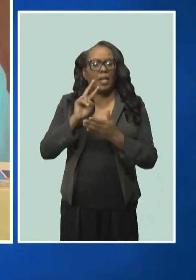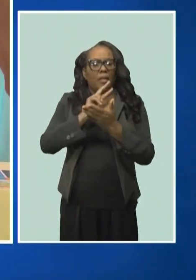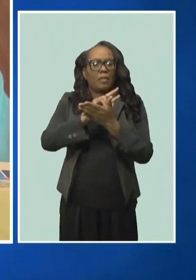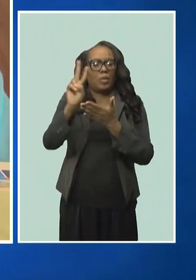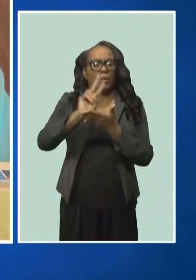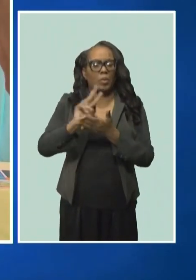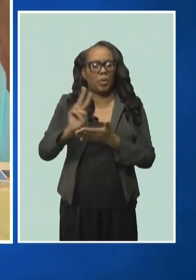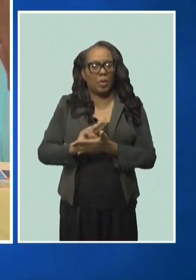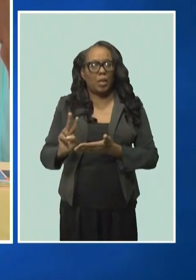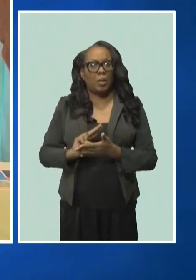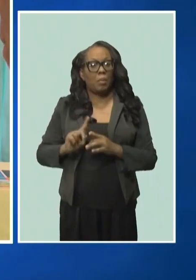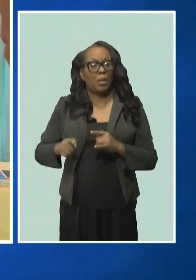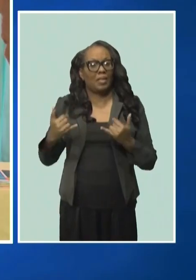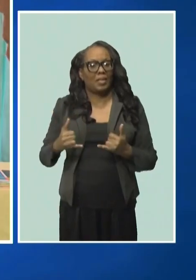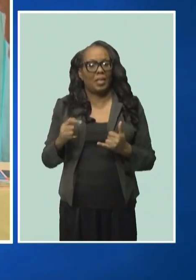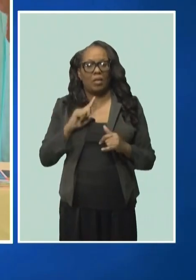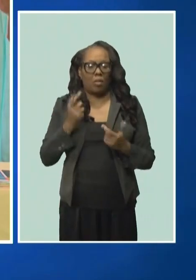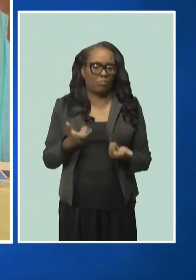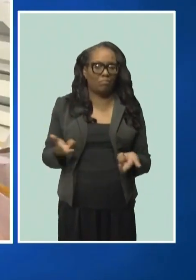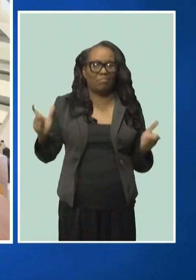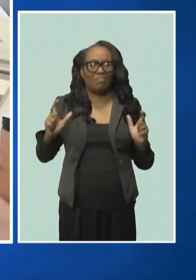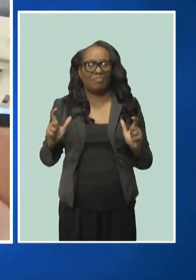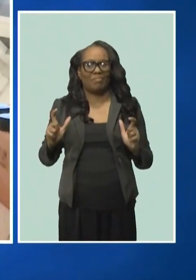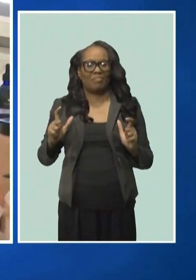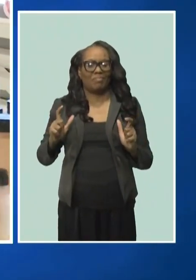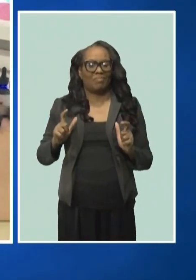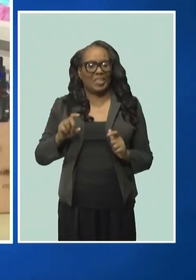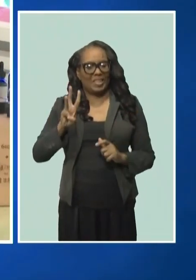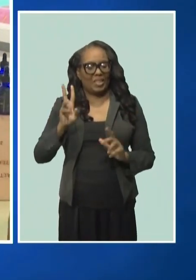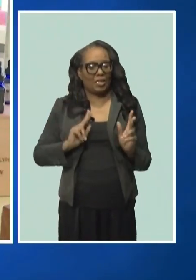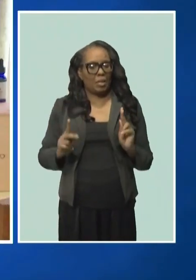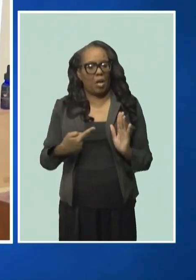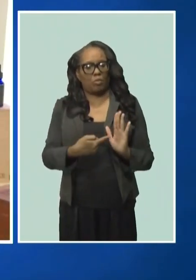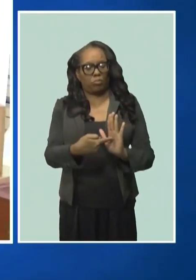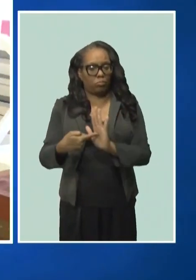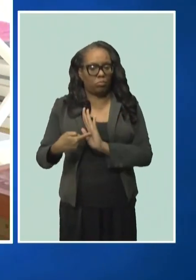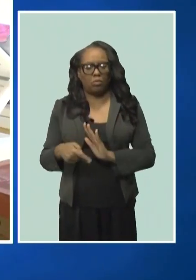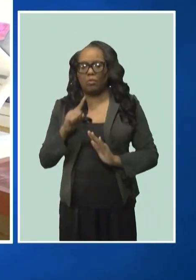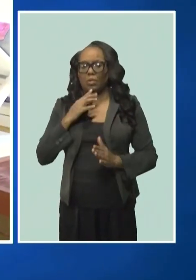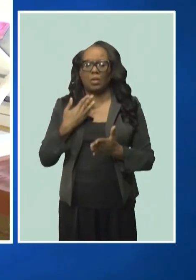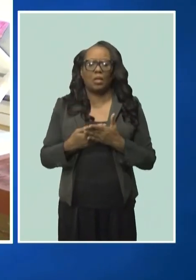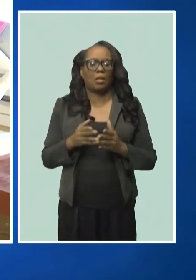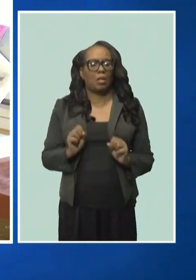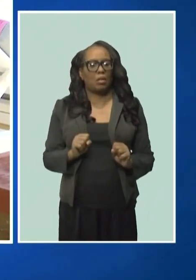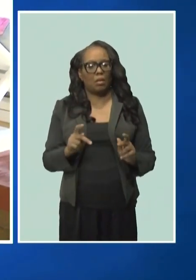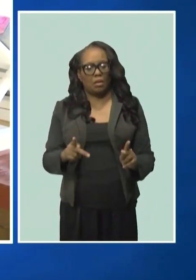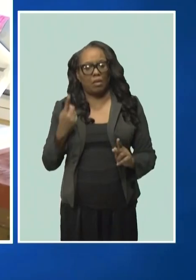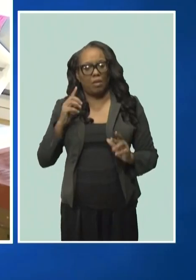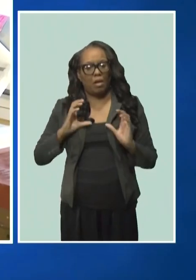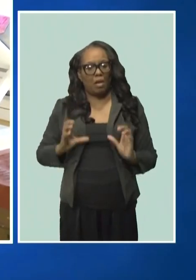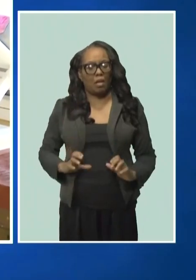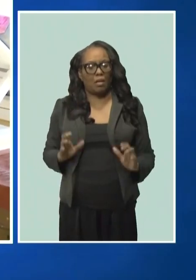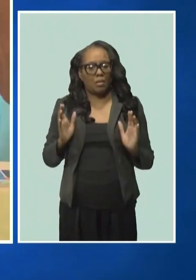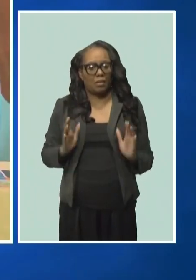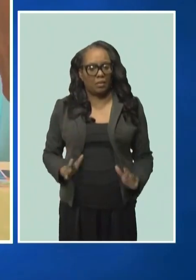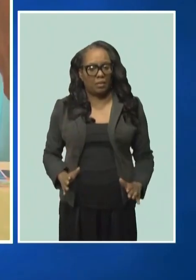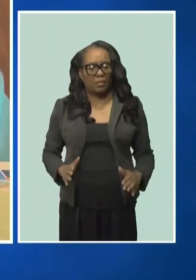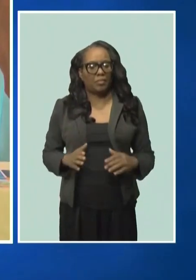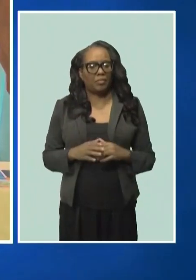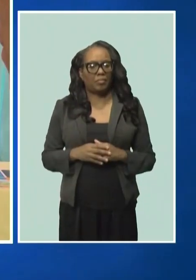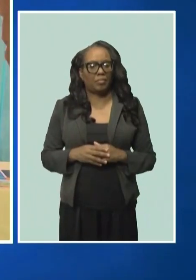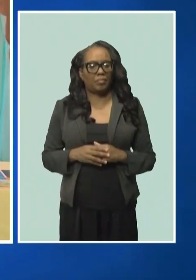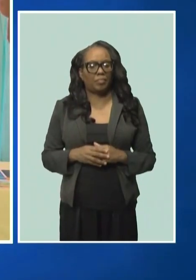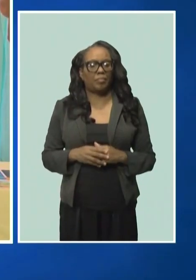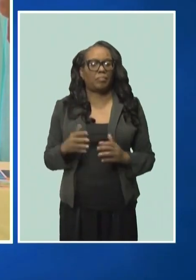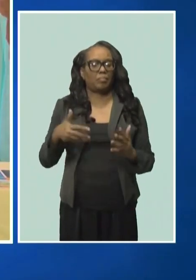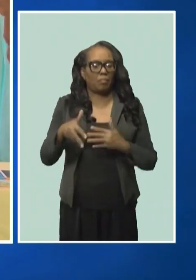a bigger expo where we have 6 persons exhibiting today, and it's really a good opportunity for our clients too, because they get